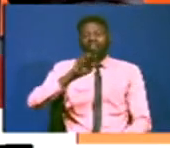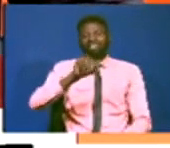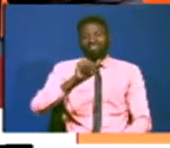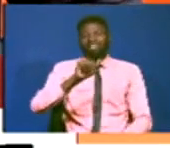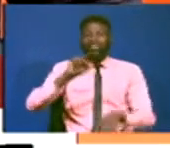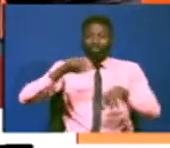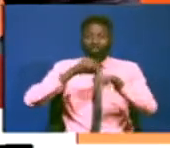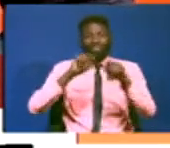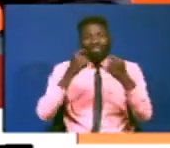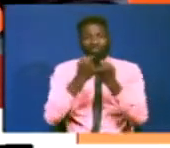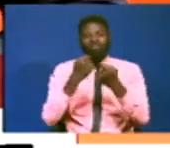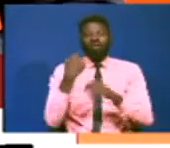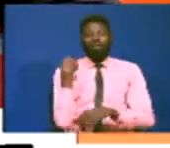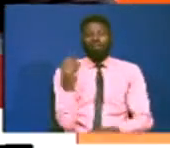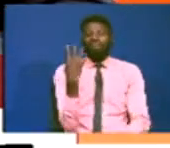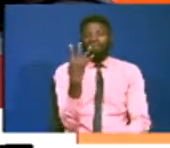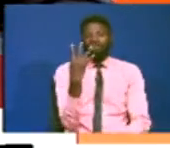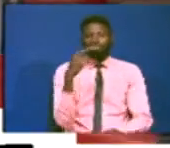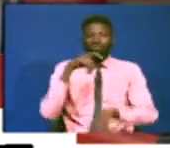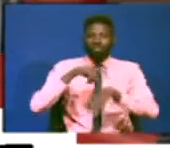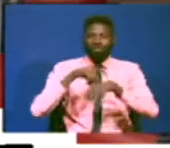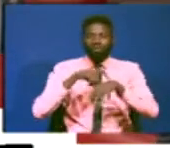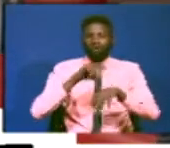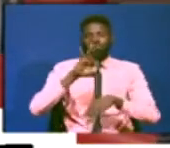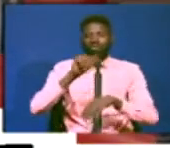Our reporters in Morocco have this story.